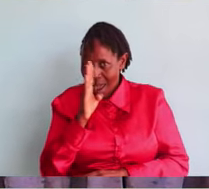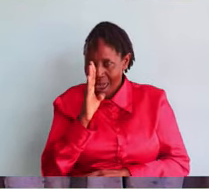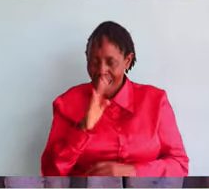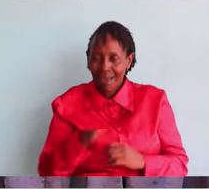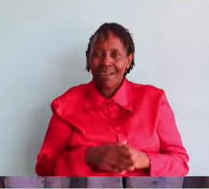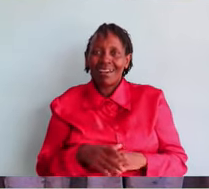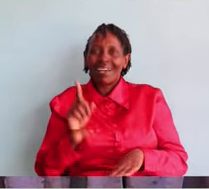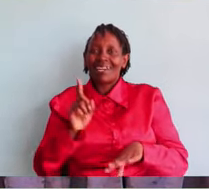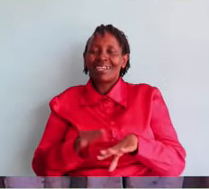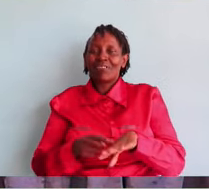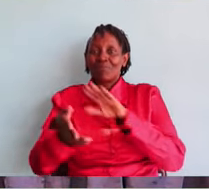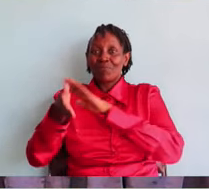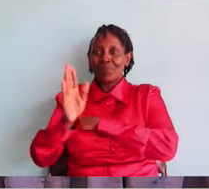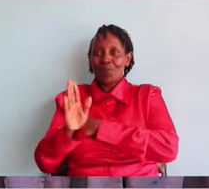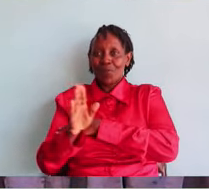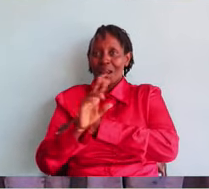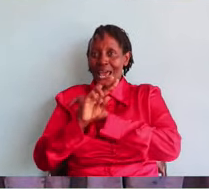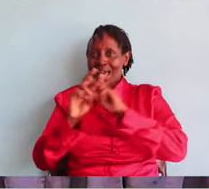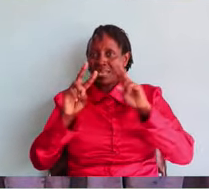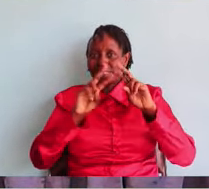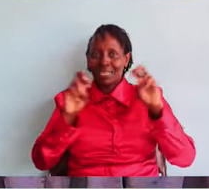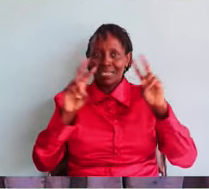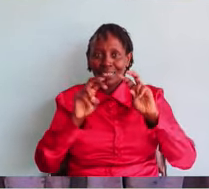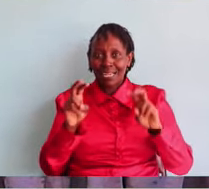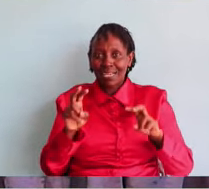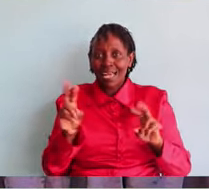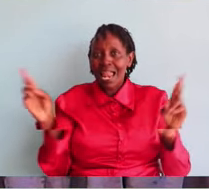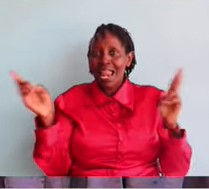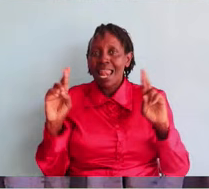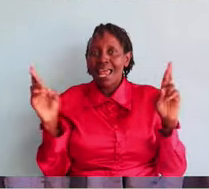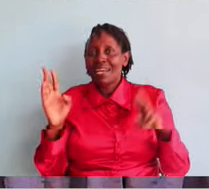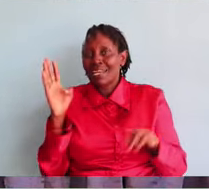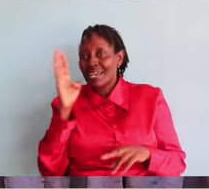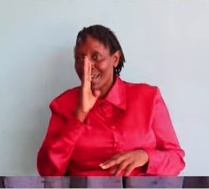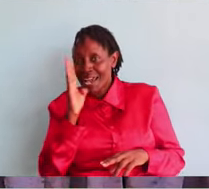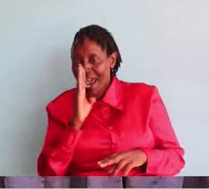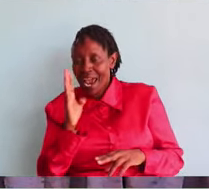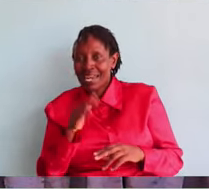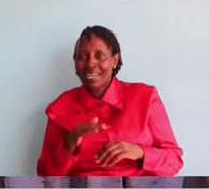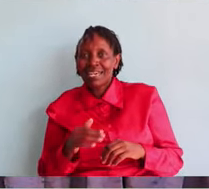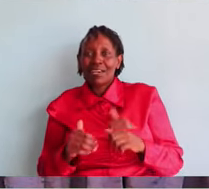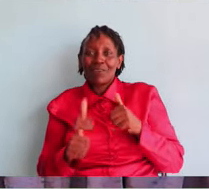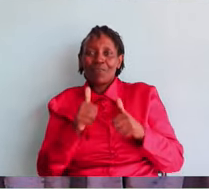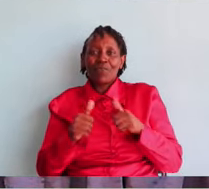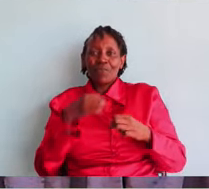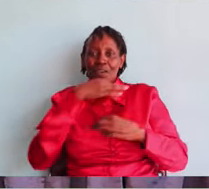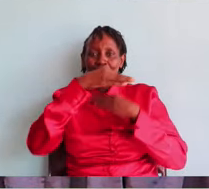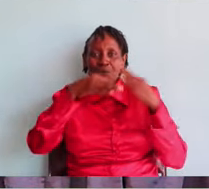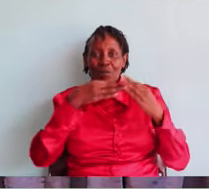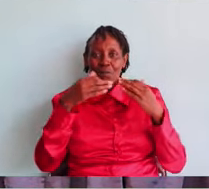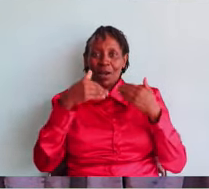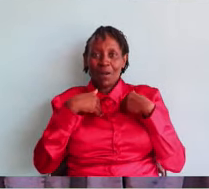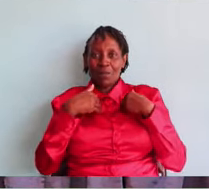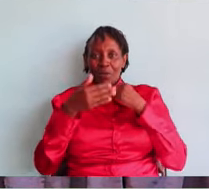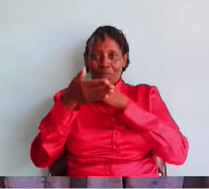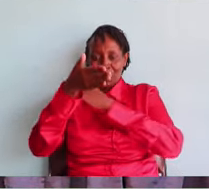them, they had already hidden themselves. So the fellowship that they had with God